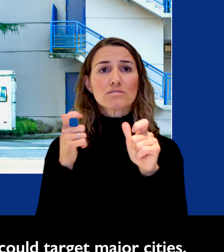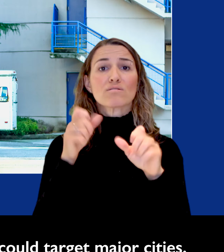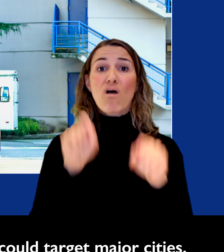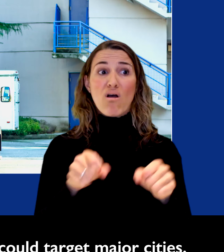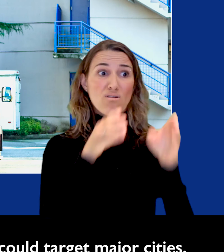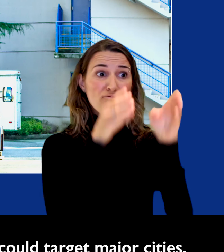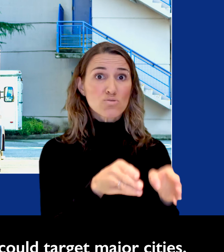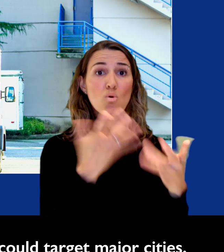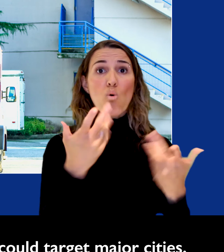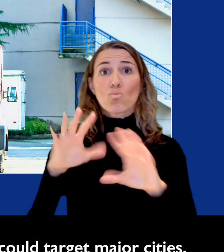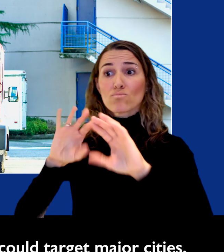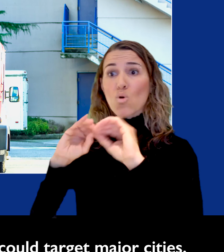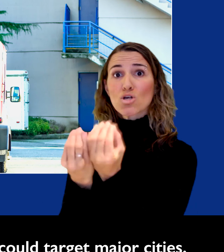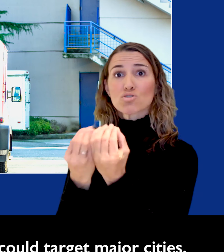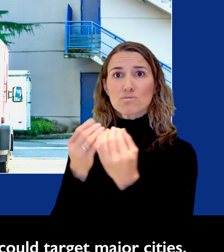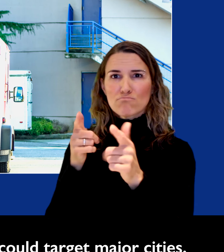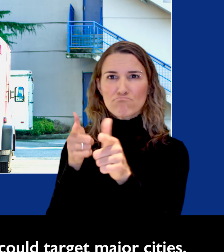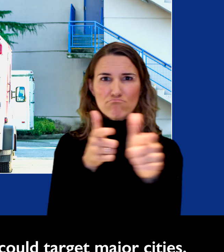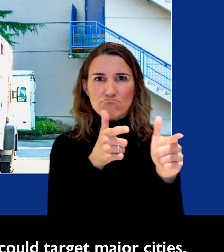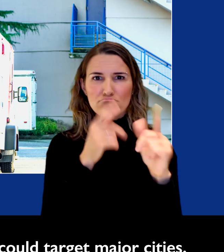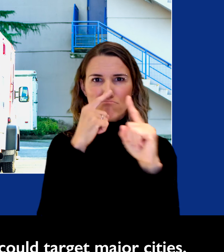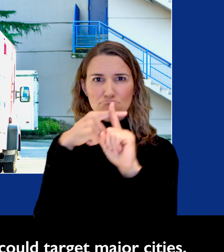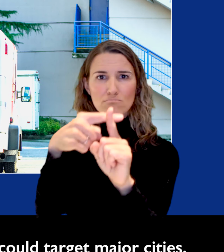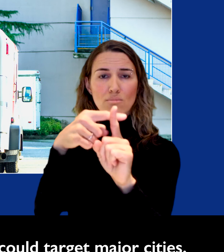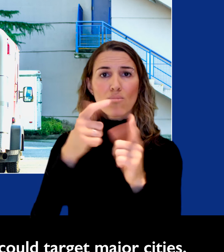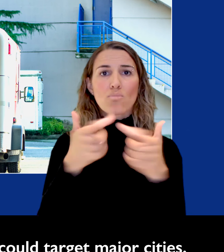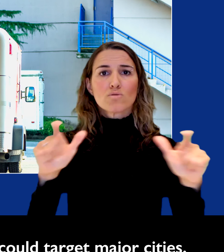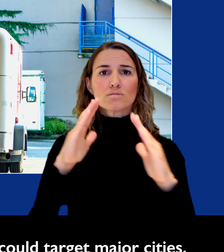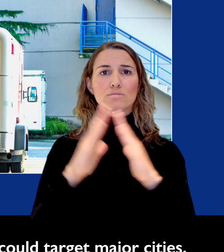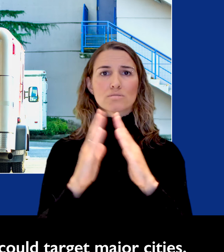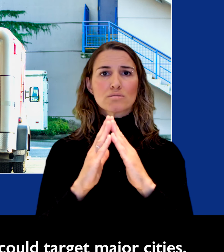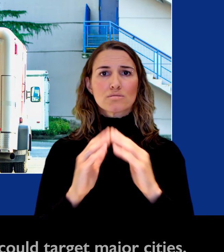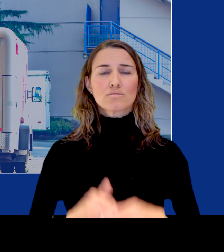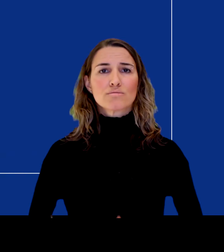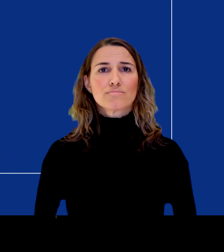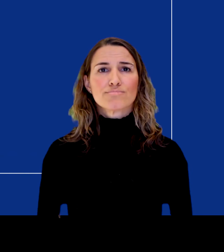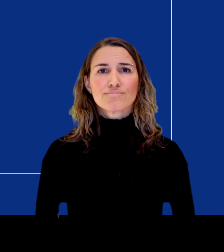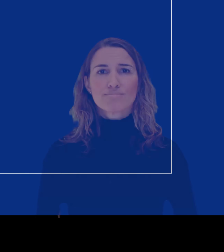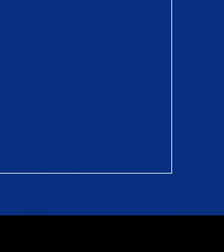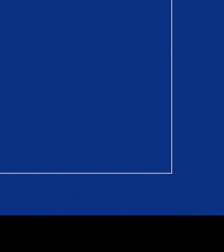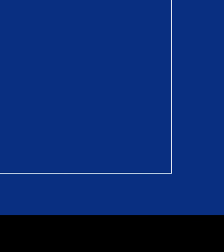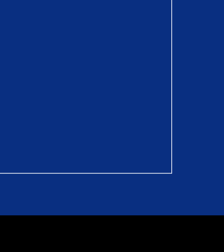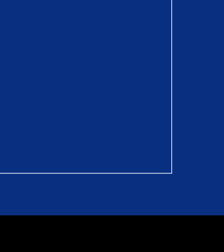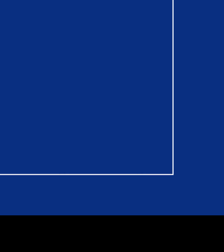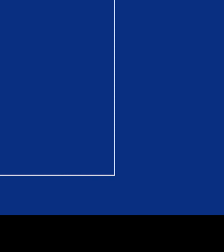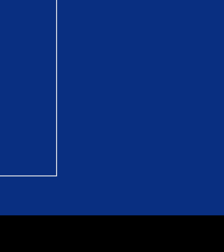Individuals acting alone or as part of an organization could target major cities.